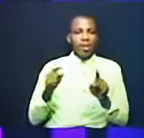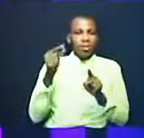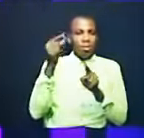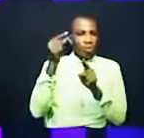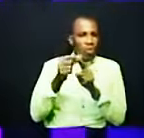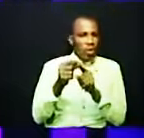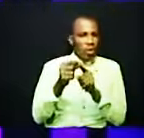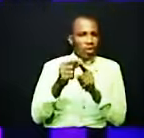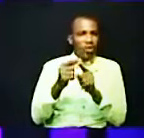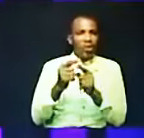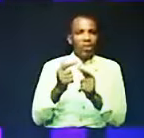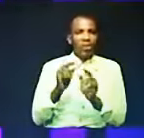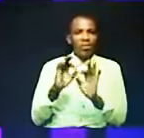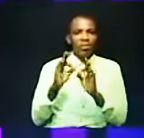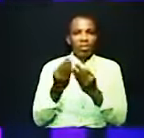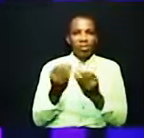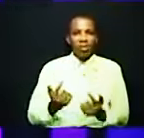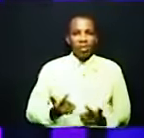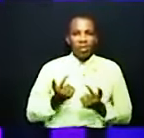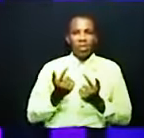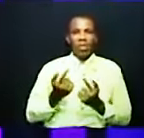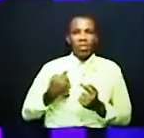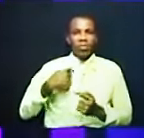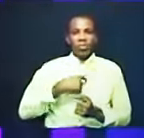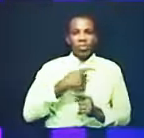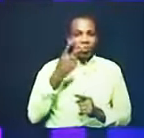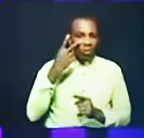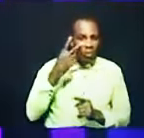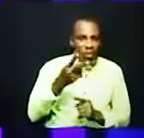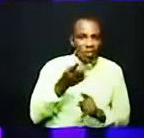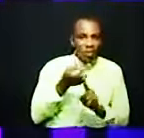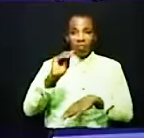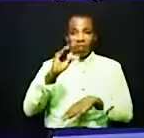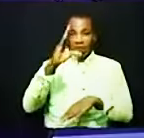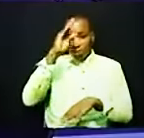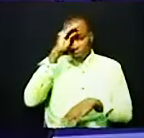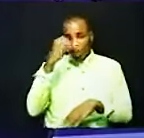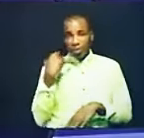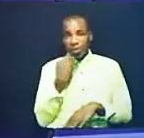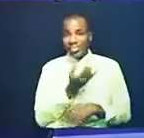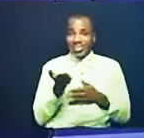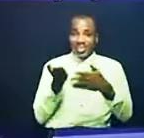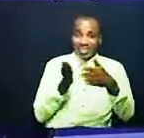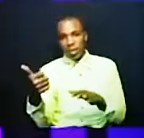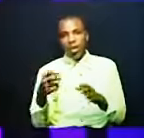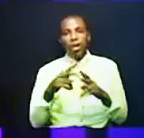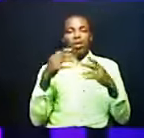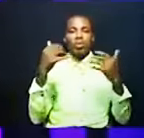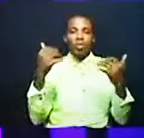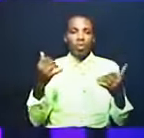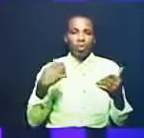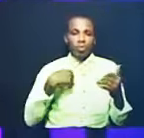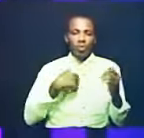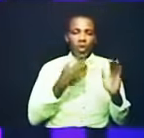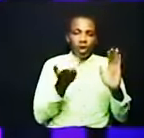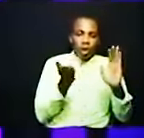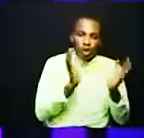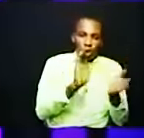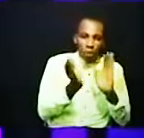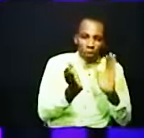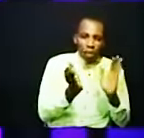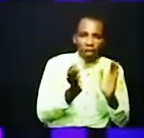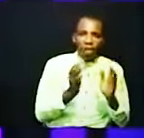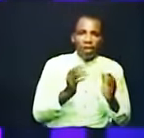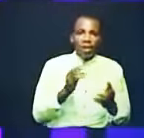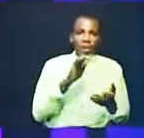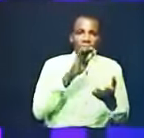marital life, I want us to firstly look at the marital life as the Puritans saw it or